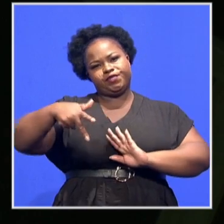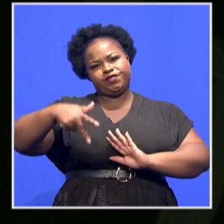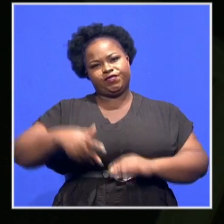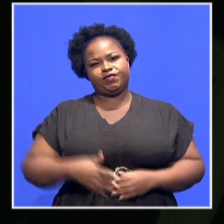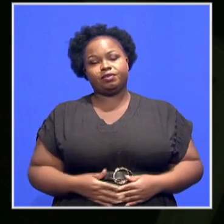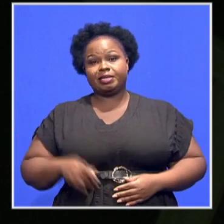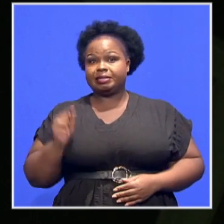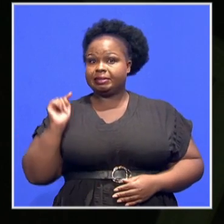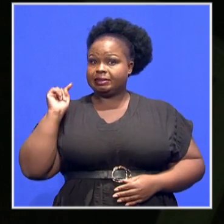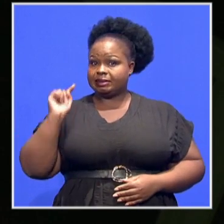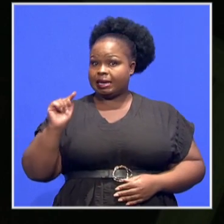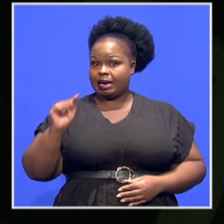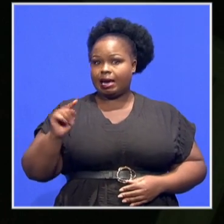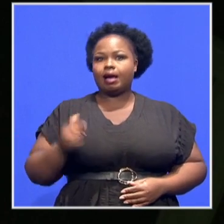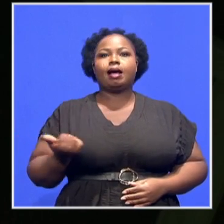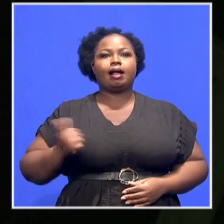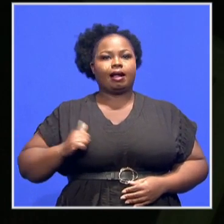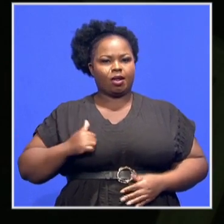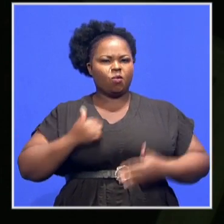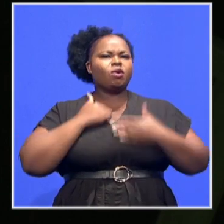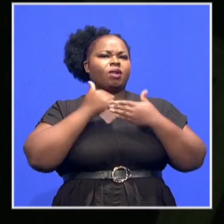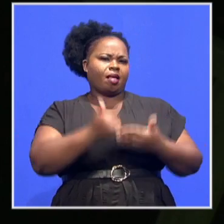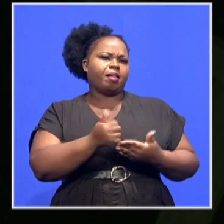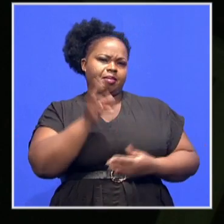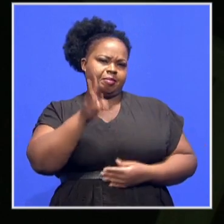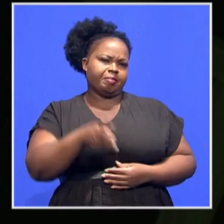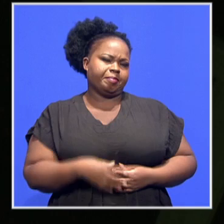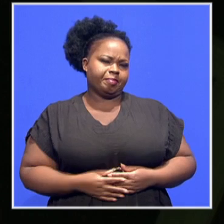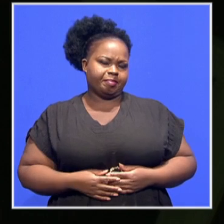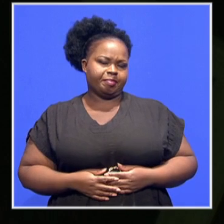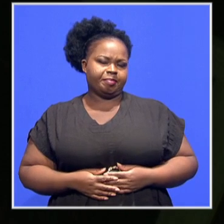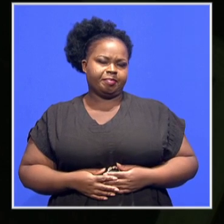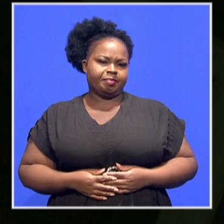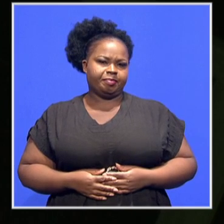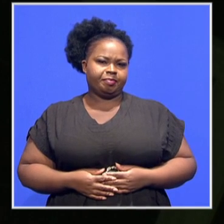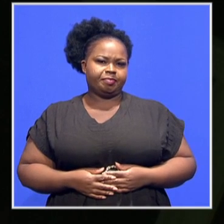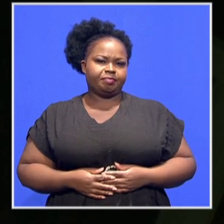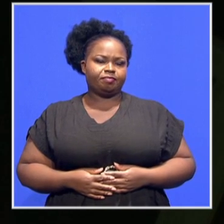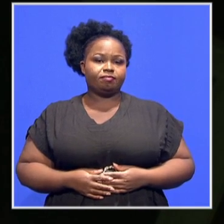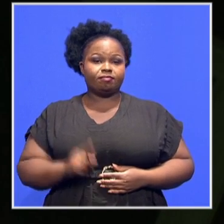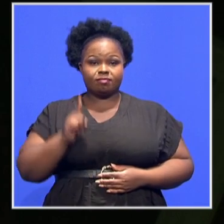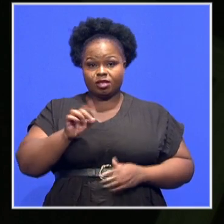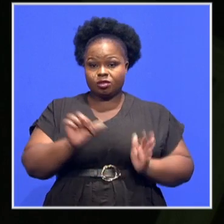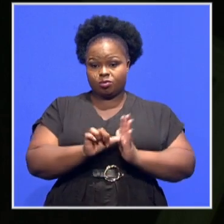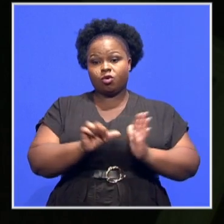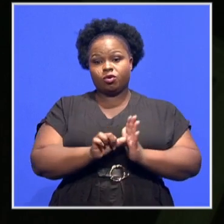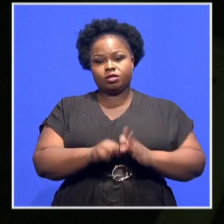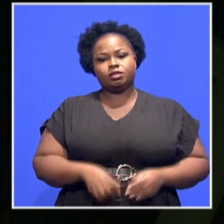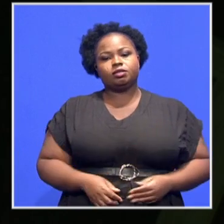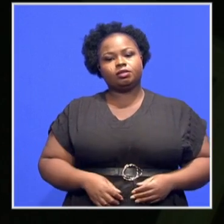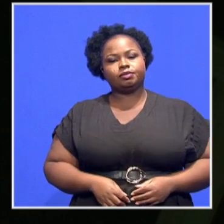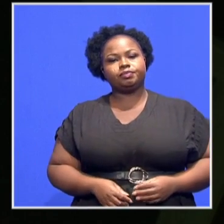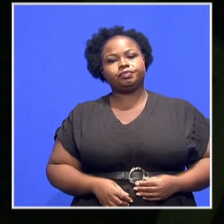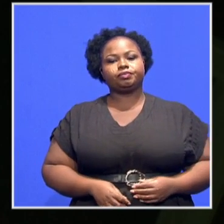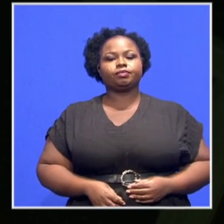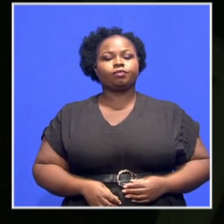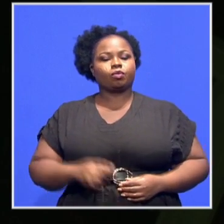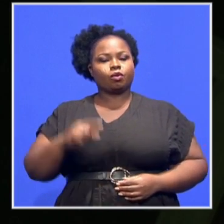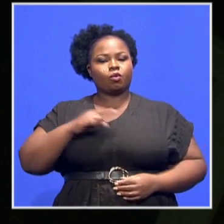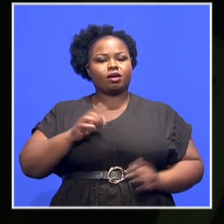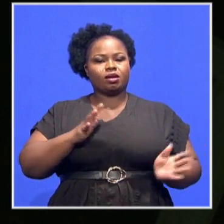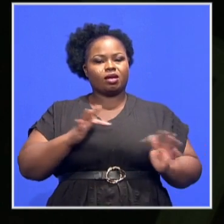to be a great advantage to yourselves. Now, this is essential for the operation of